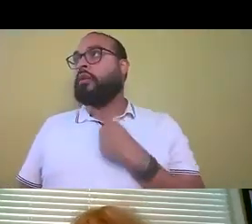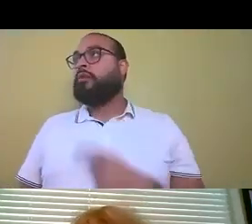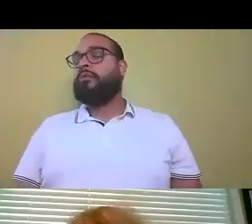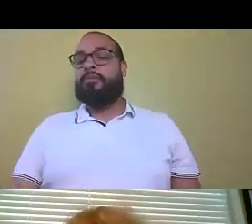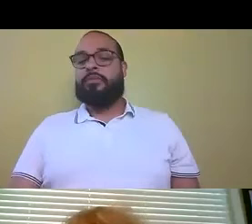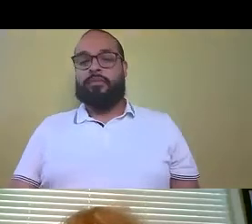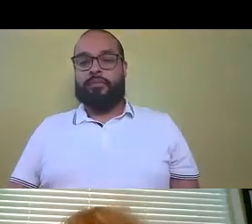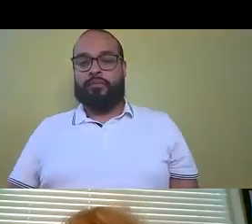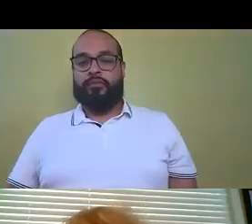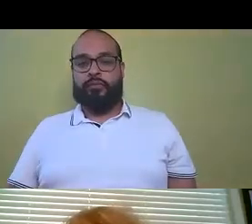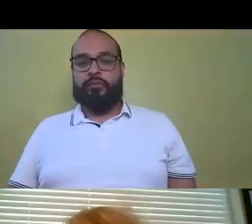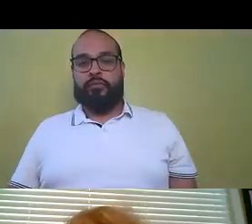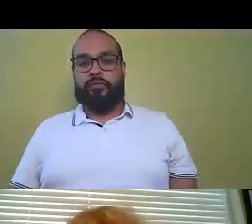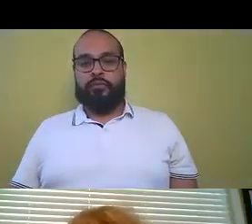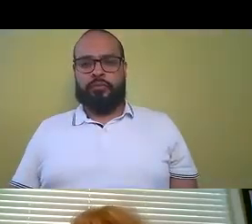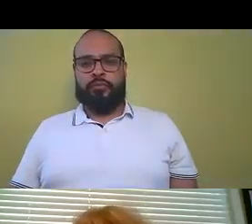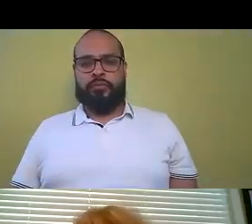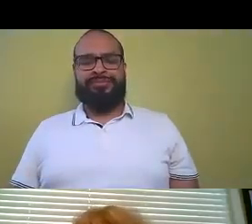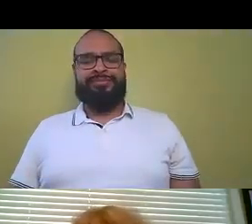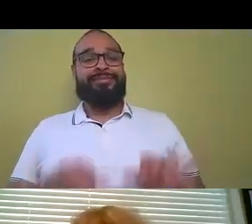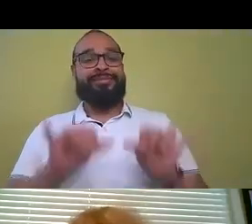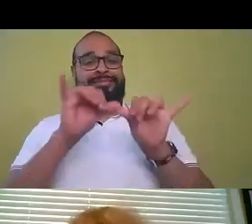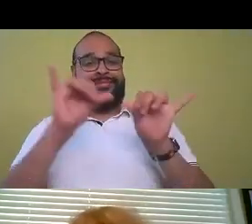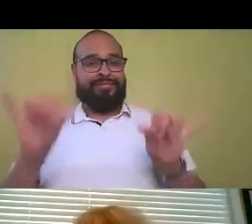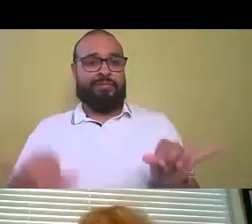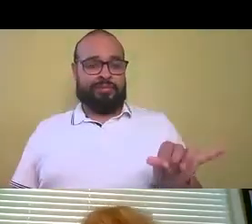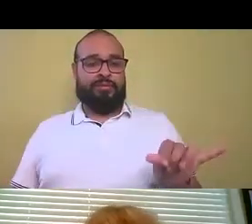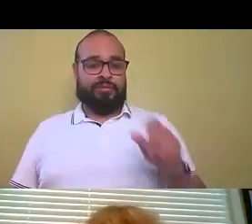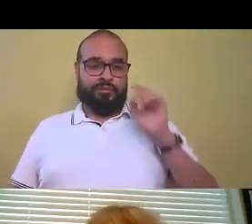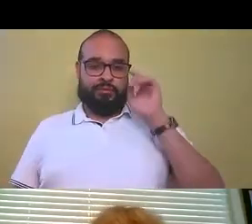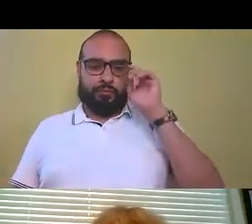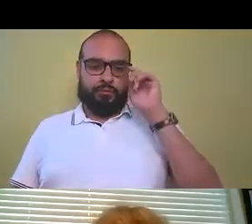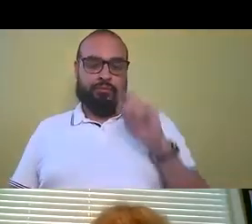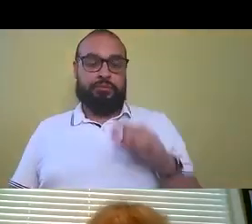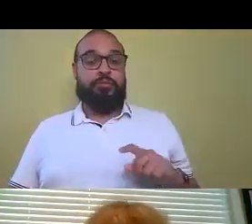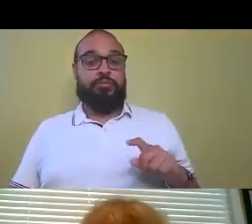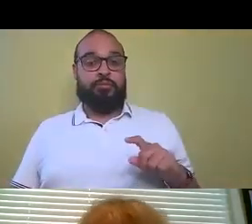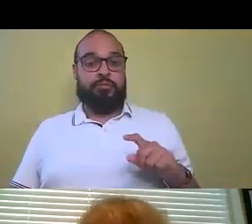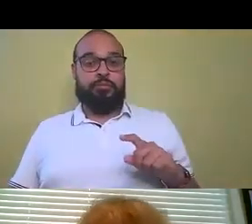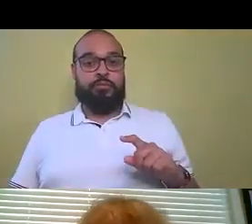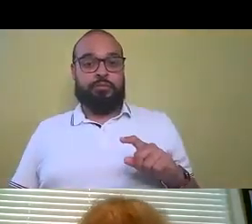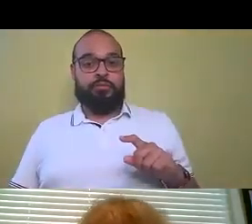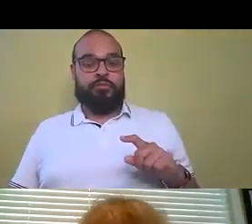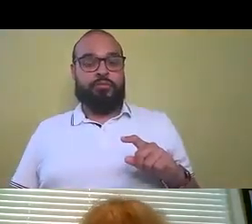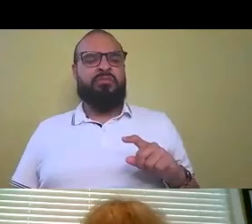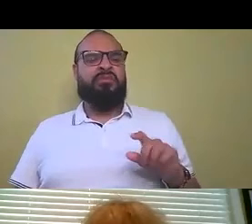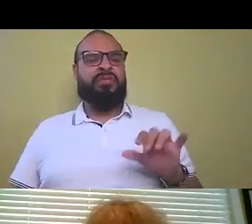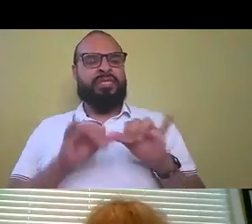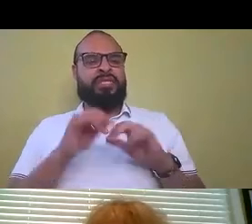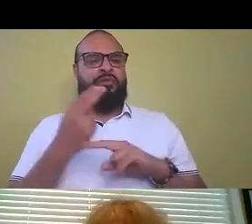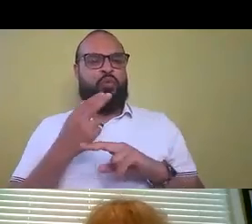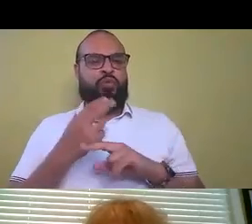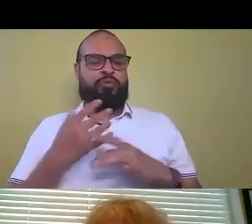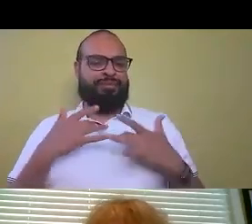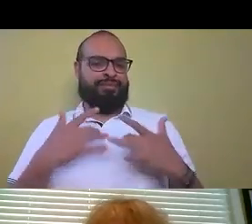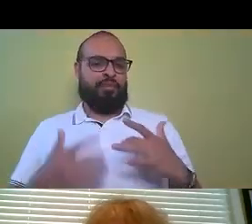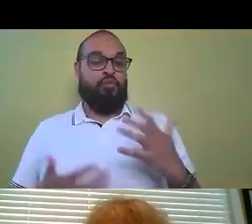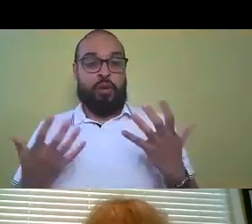be that the system that they're driven to use is the oral system,